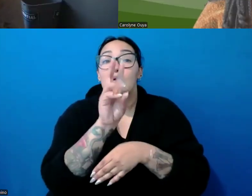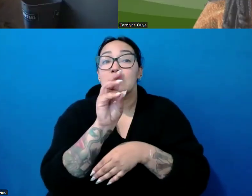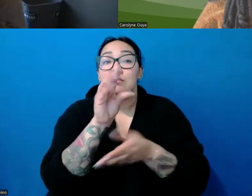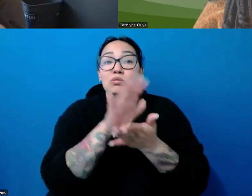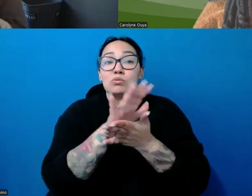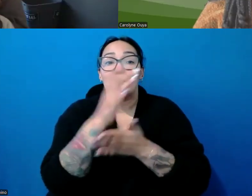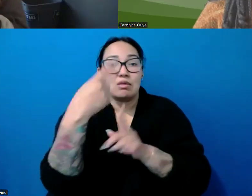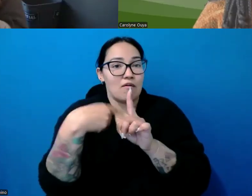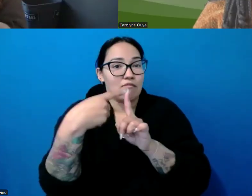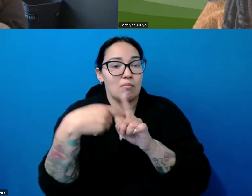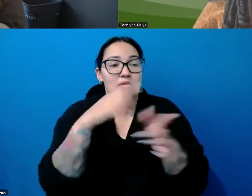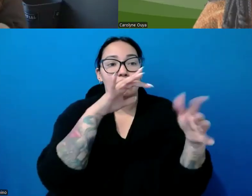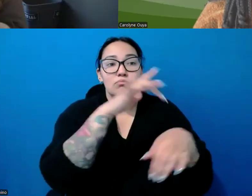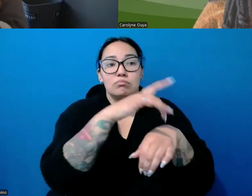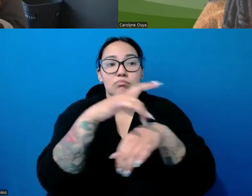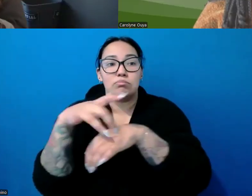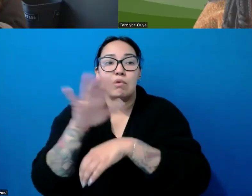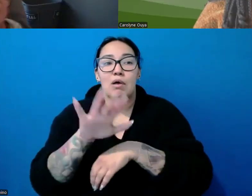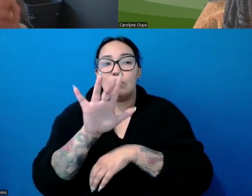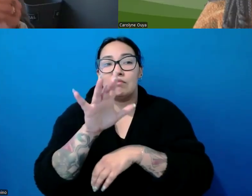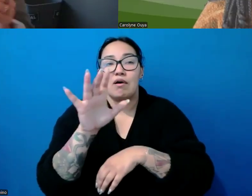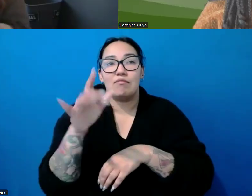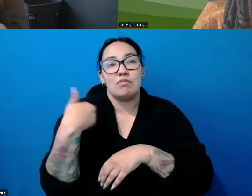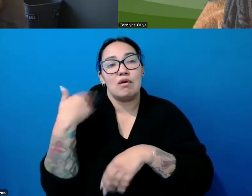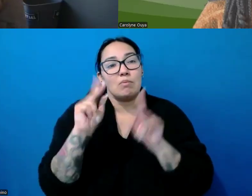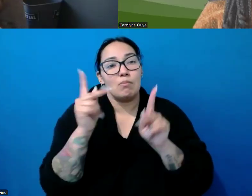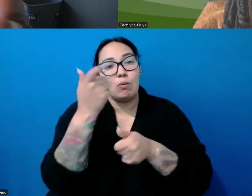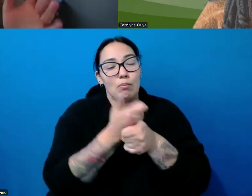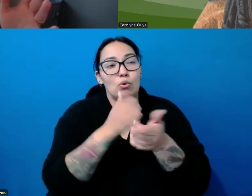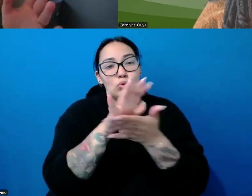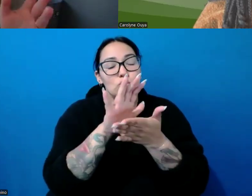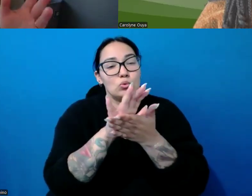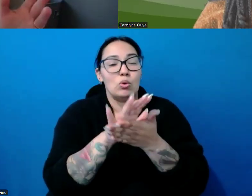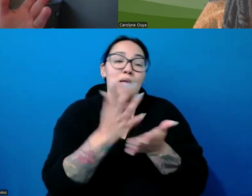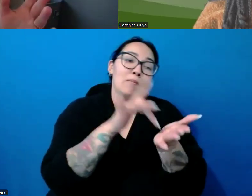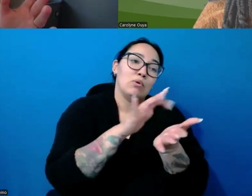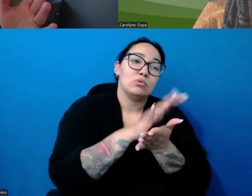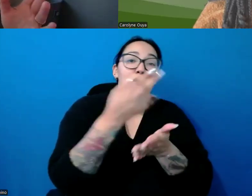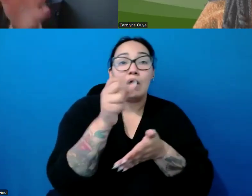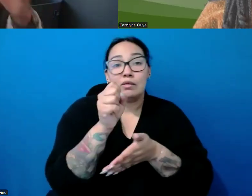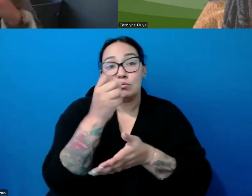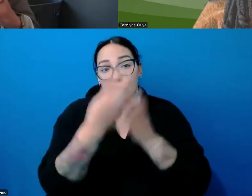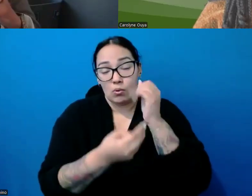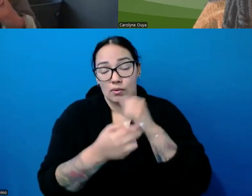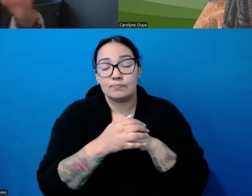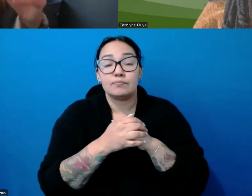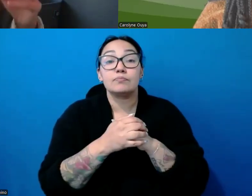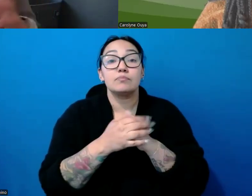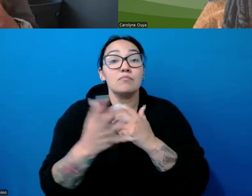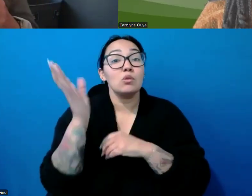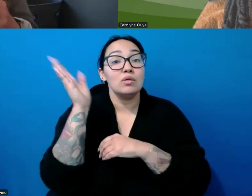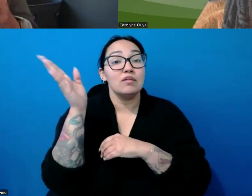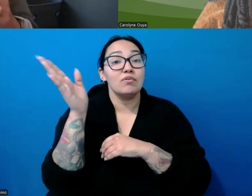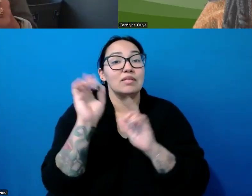month, and we have about 25 young people per school site, middle school and high schools, and we deliver this give